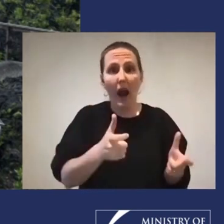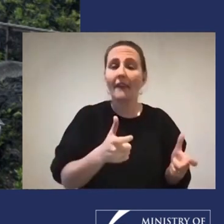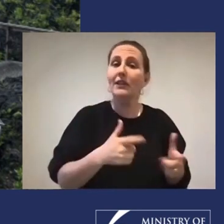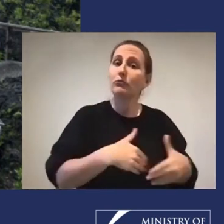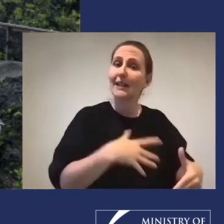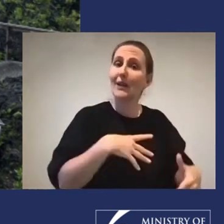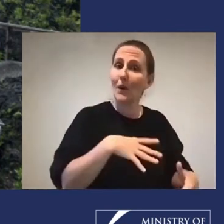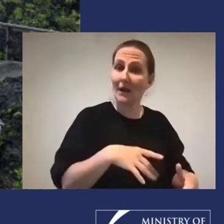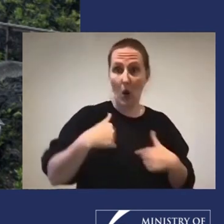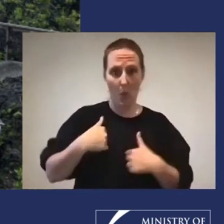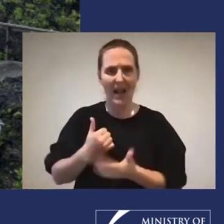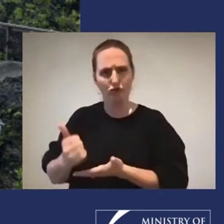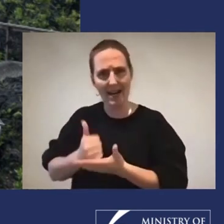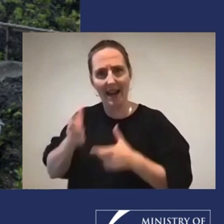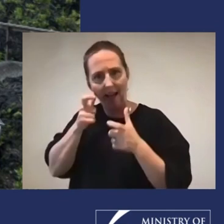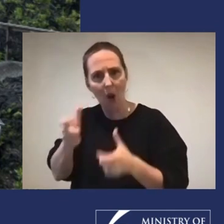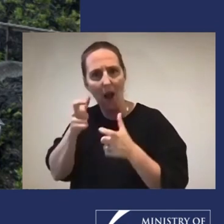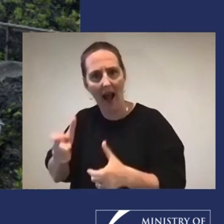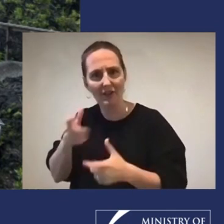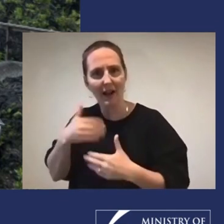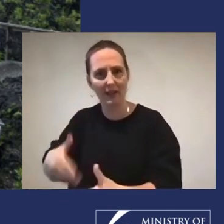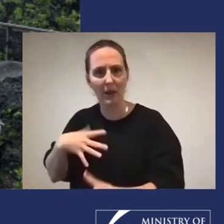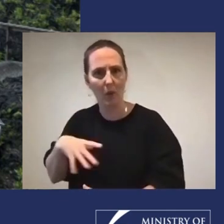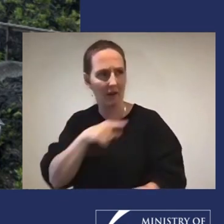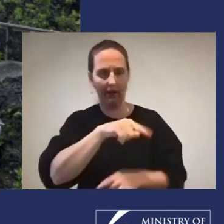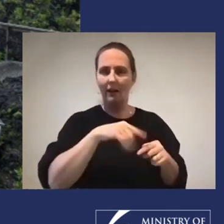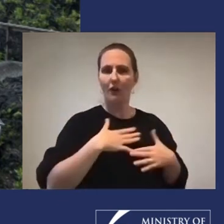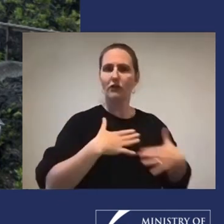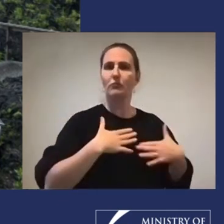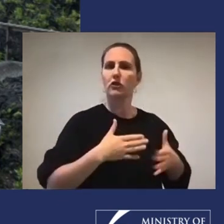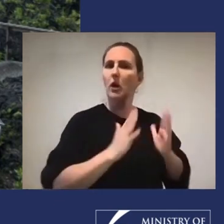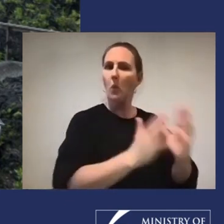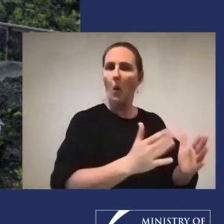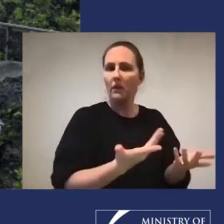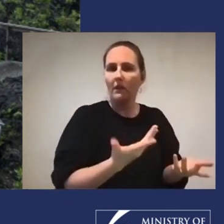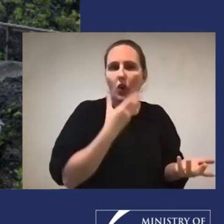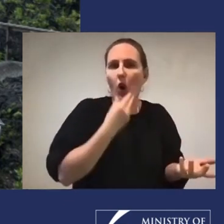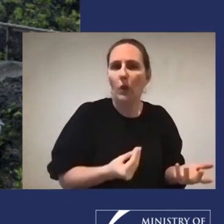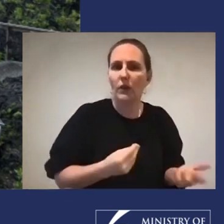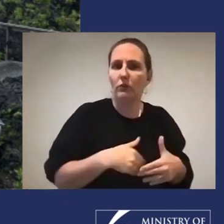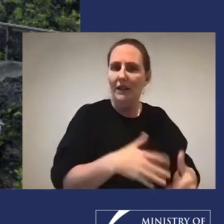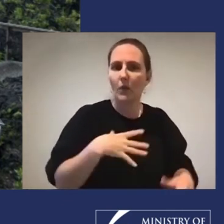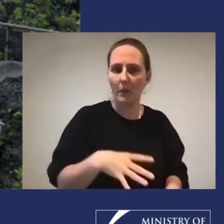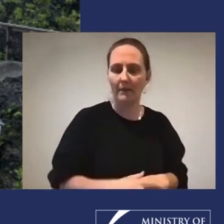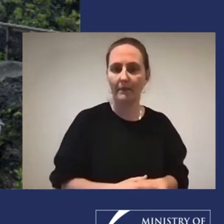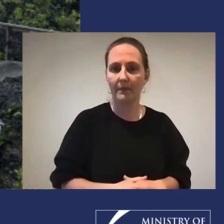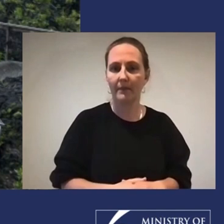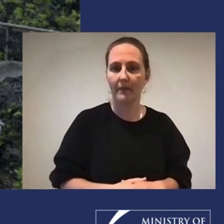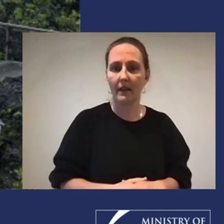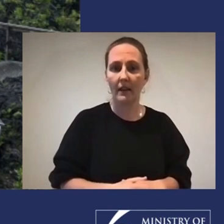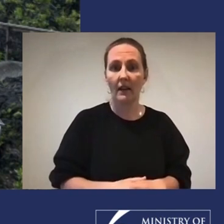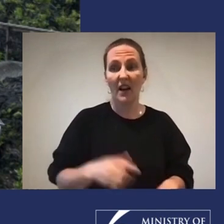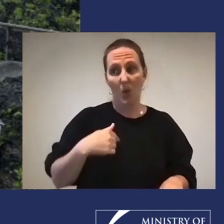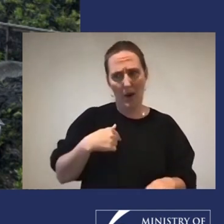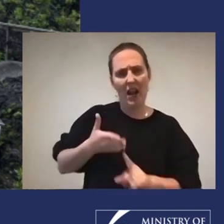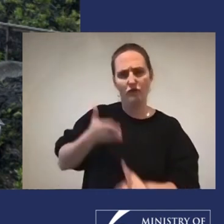So what you need to do is, because you see them all the time, you recognize the signs and the symptoms when they're unwell.